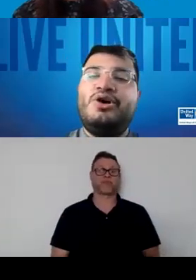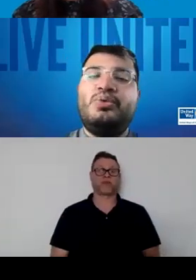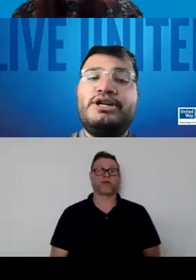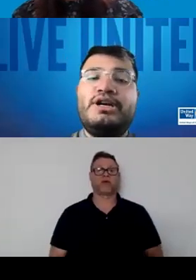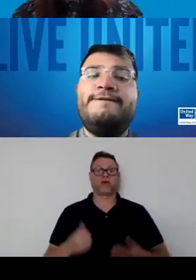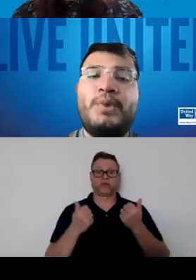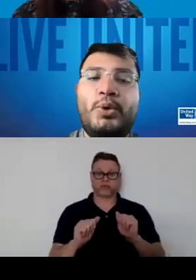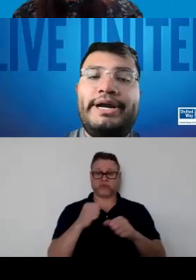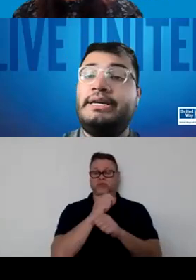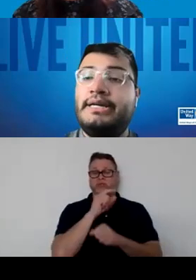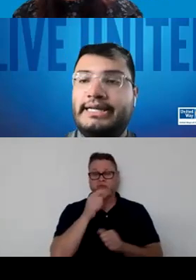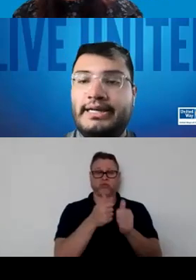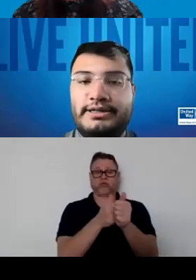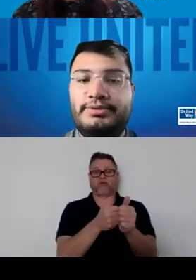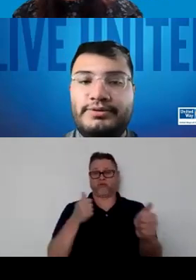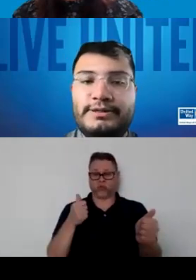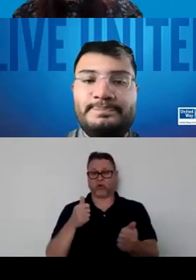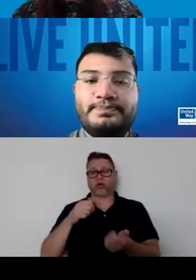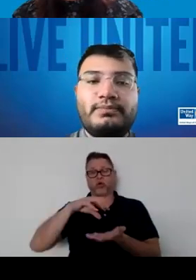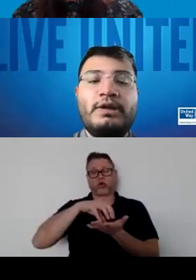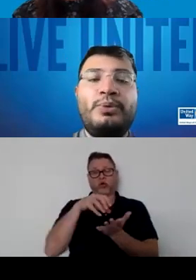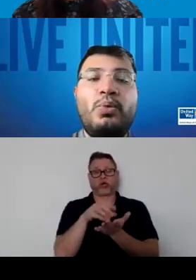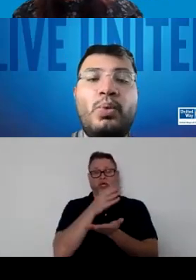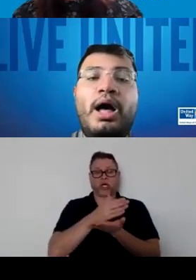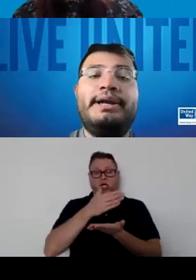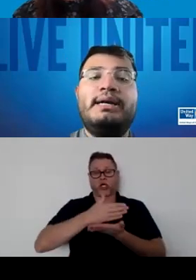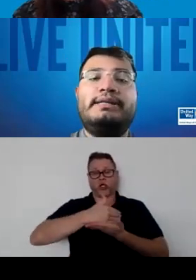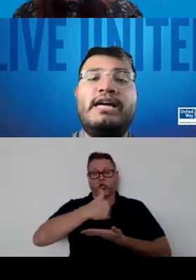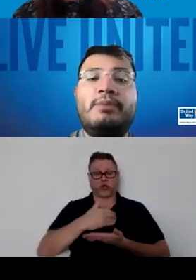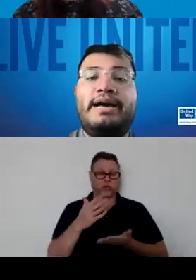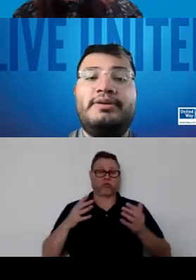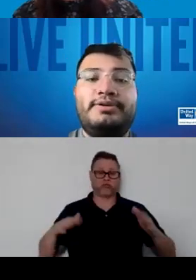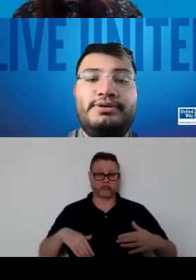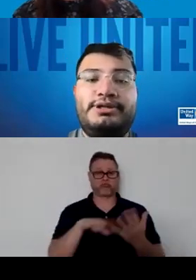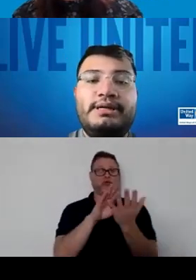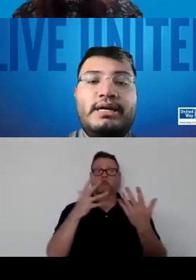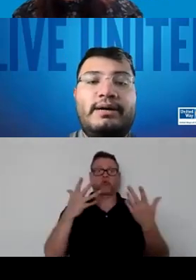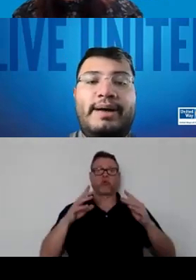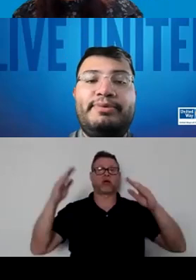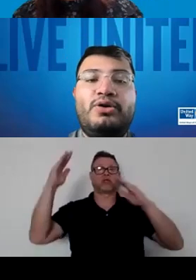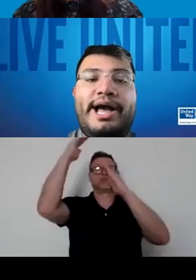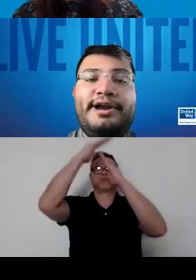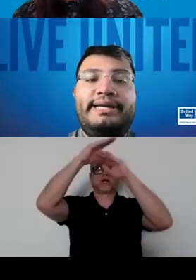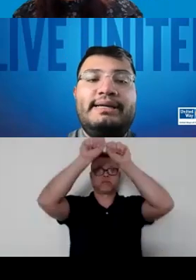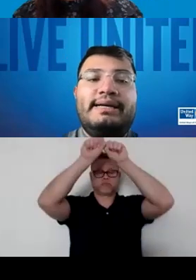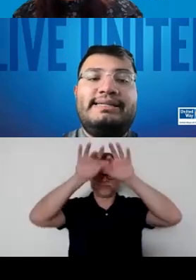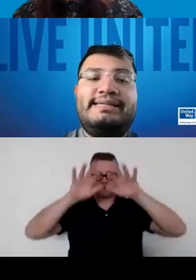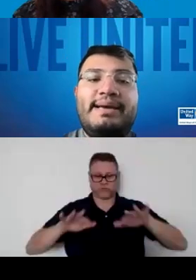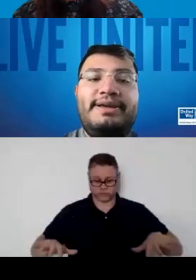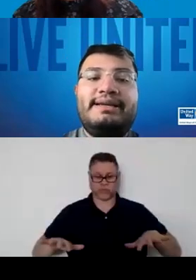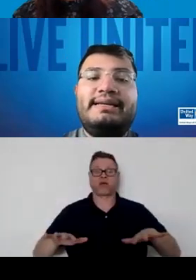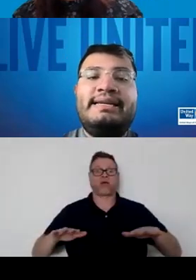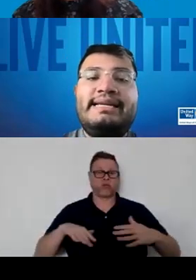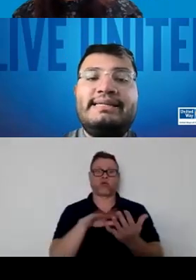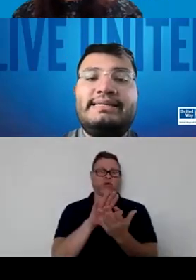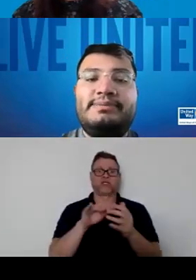that we're going to avoid a cookie cutter approach. We don't want a top-down approach by requiring a